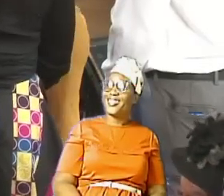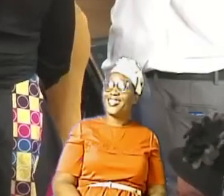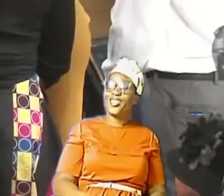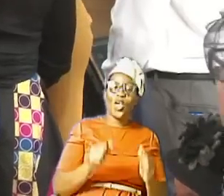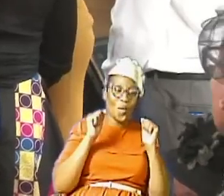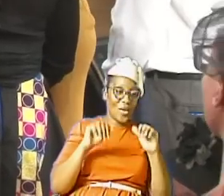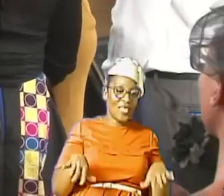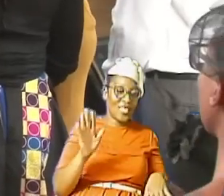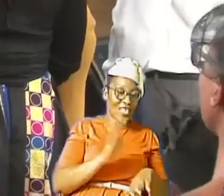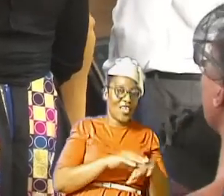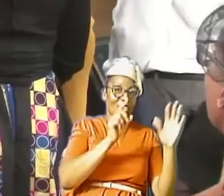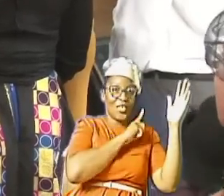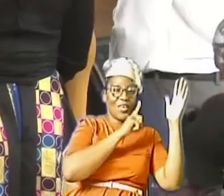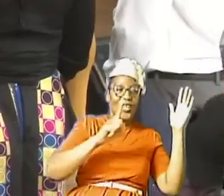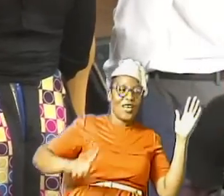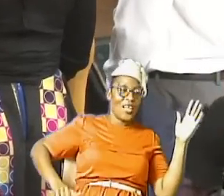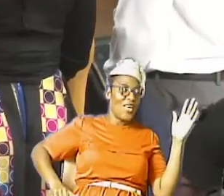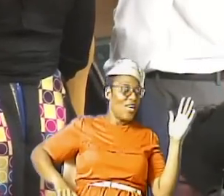unto the Lord